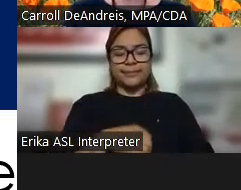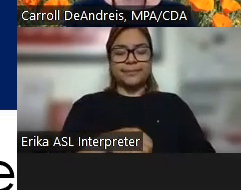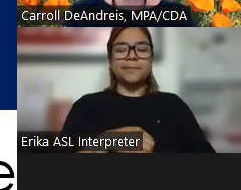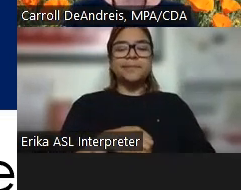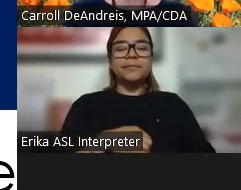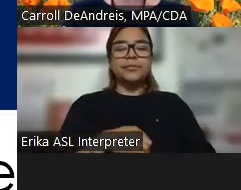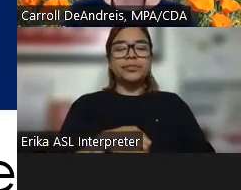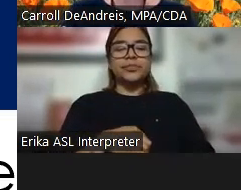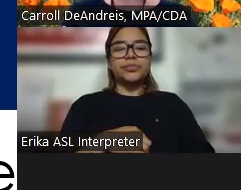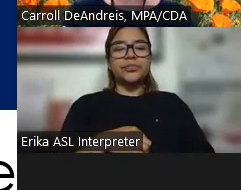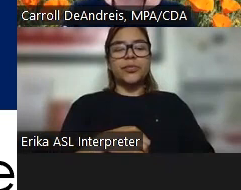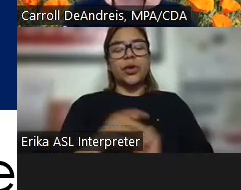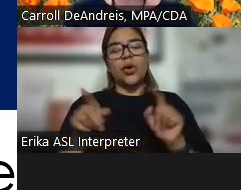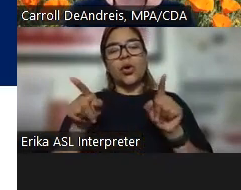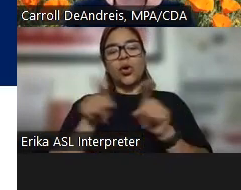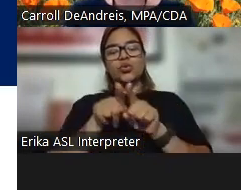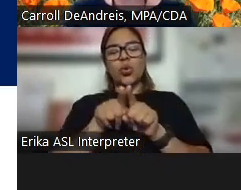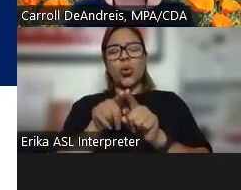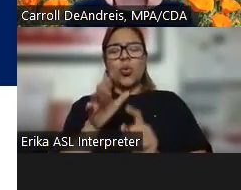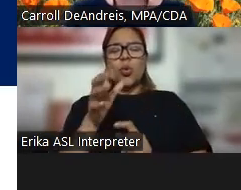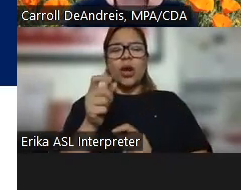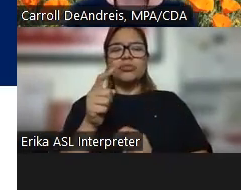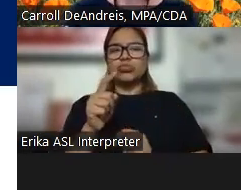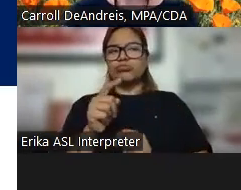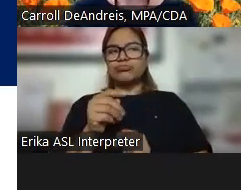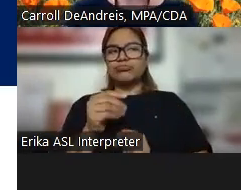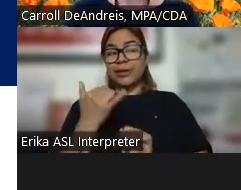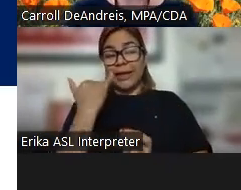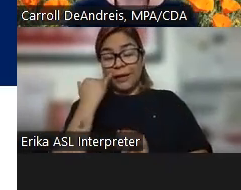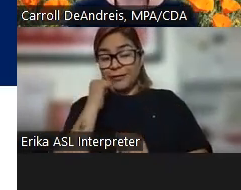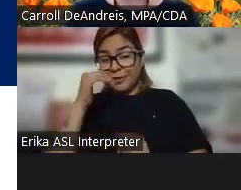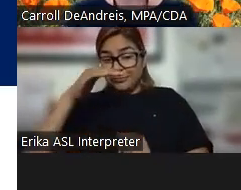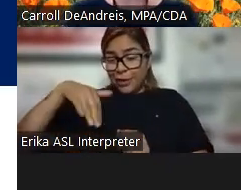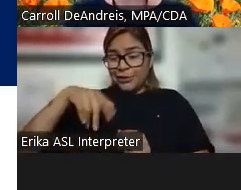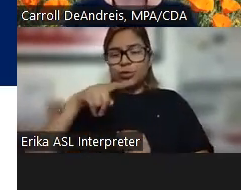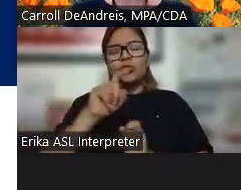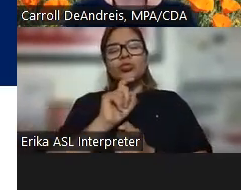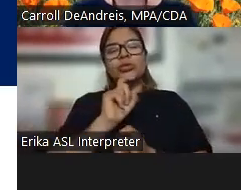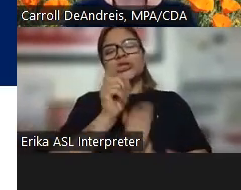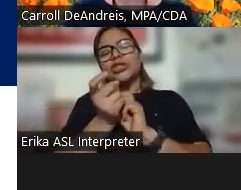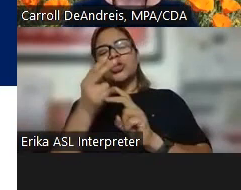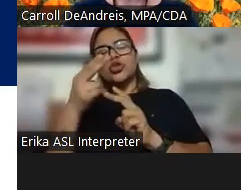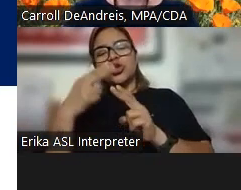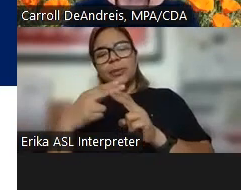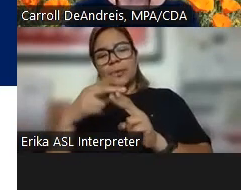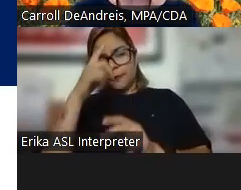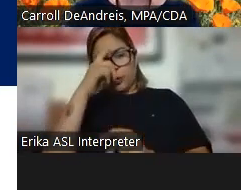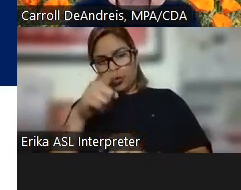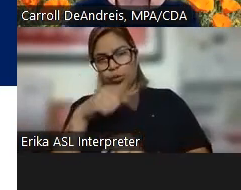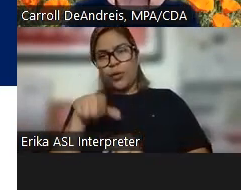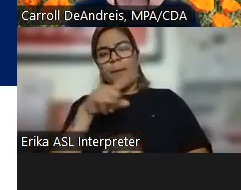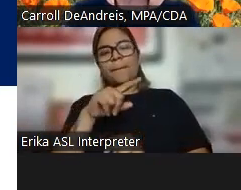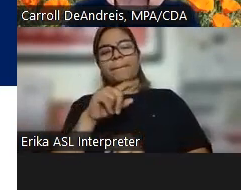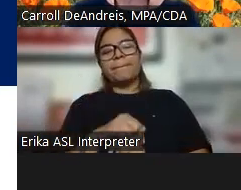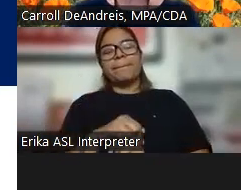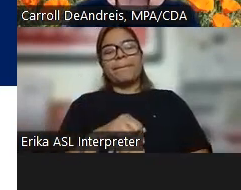We ask all committee members, if they haven't already, please rename yourself in Zoom by hovering